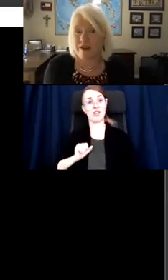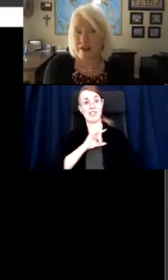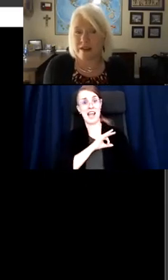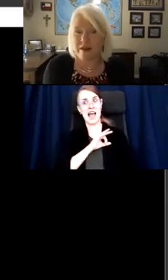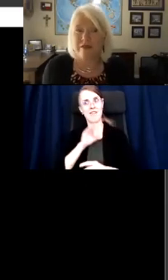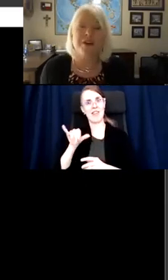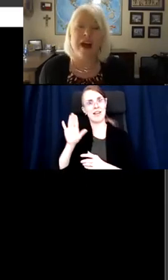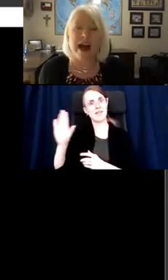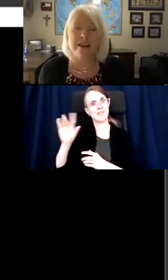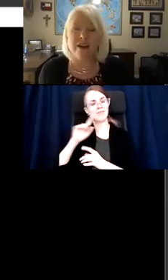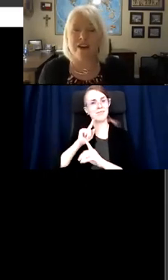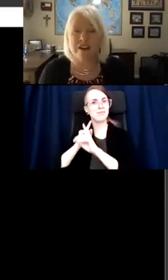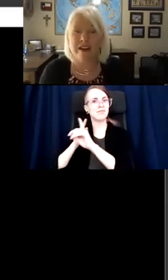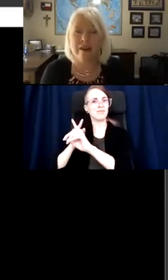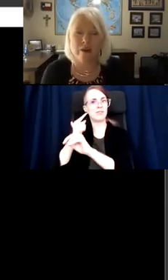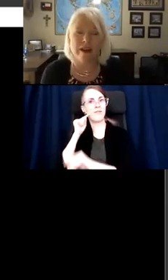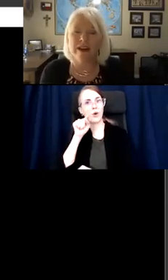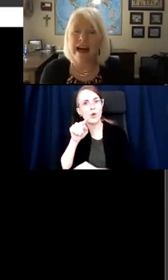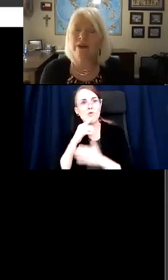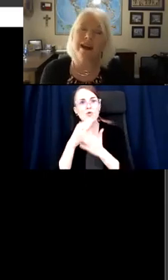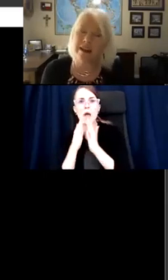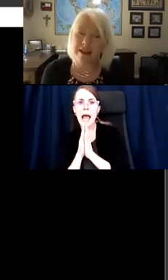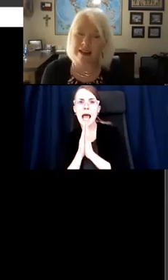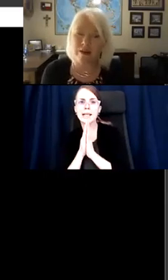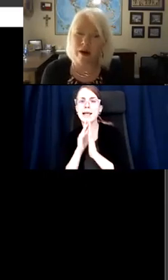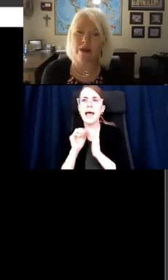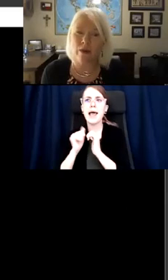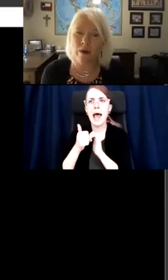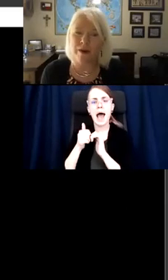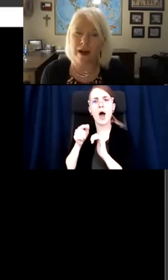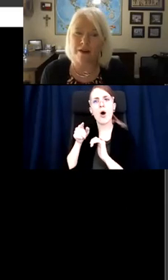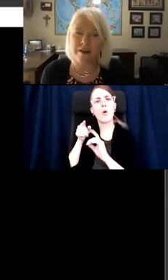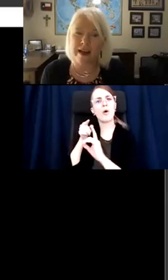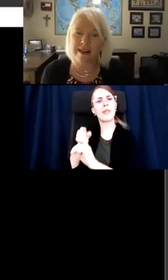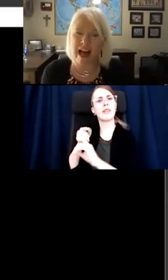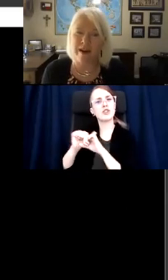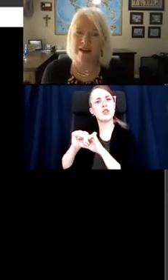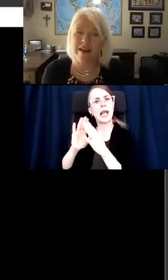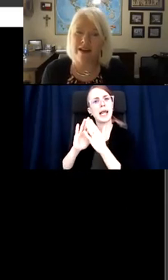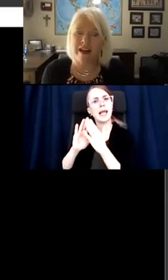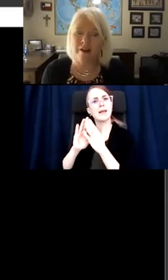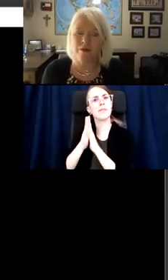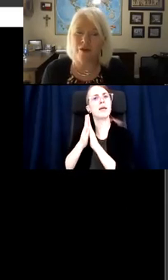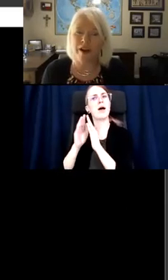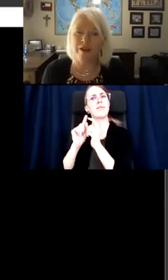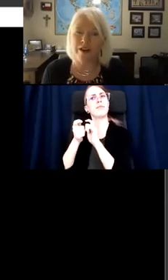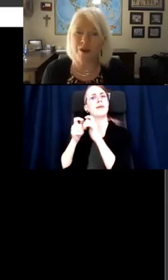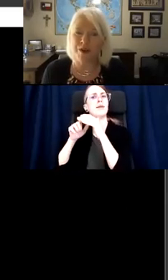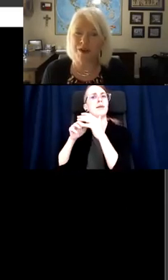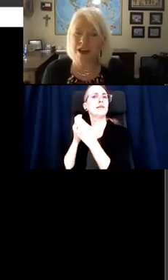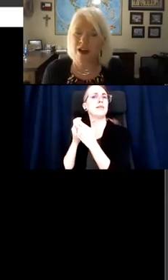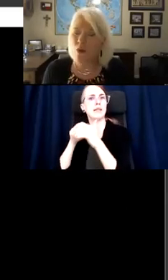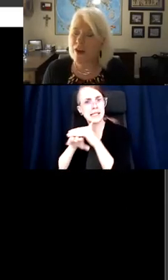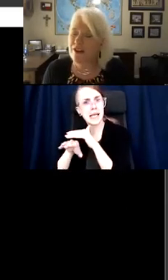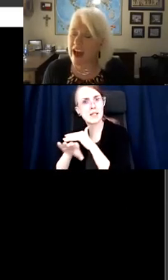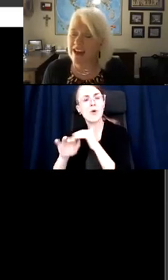do is for you to ask the question, how do we make this accessible? How do we work with others to make this happen for